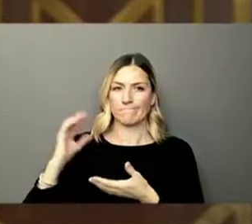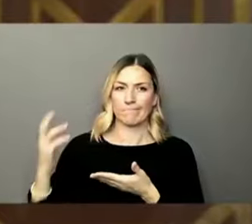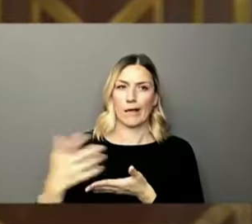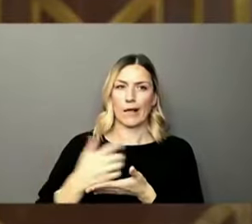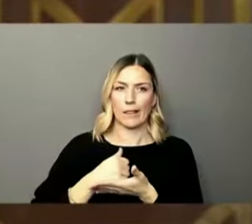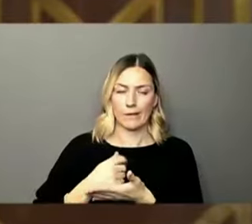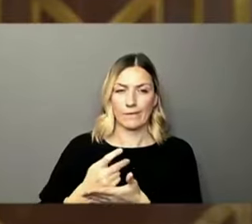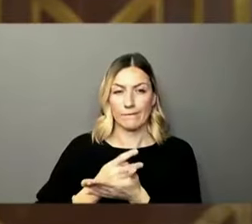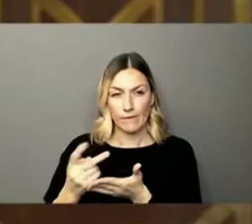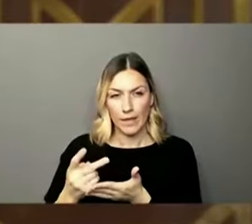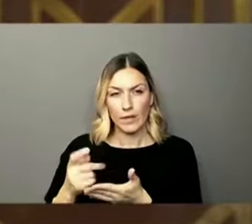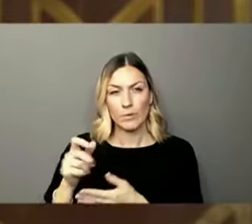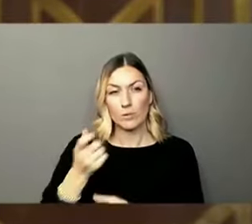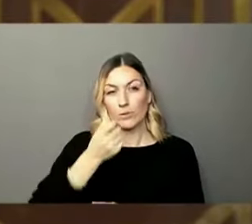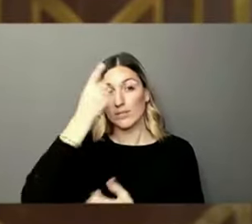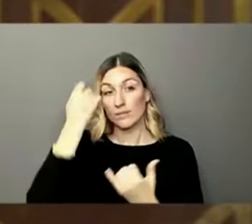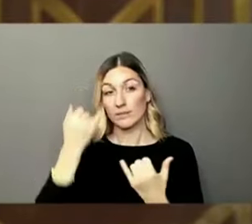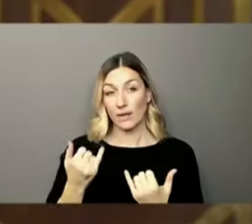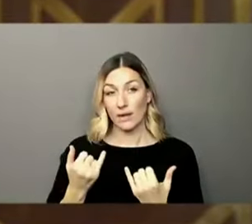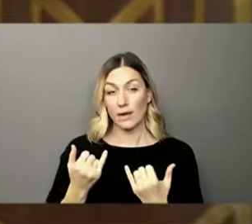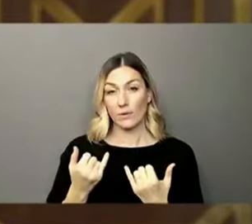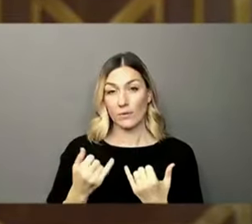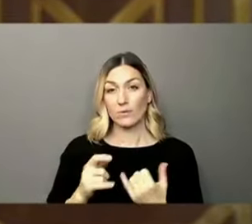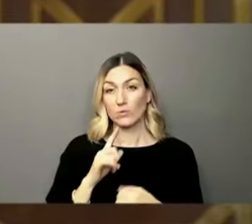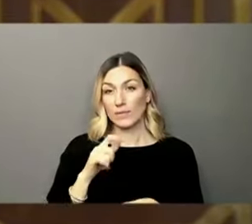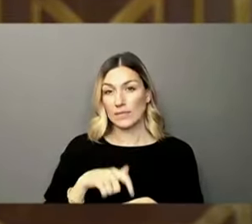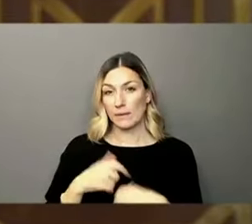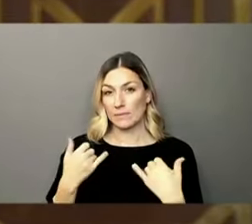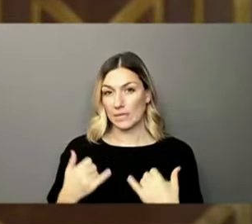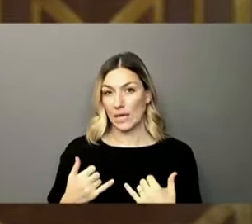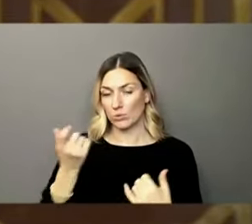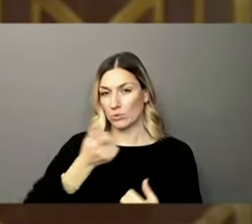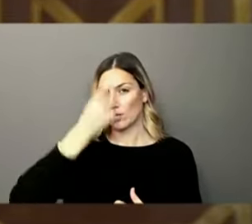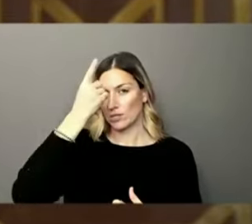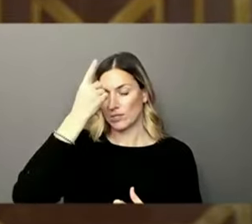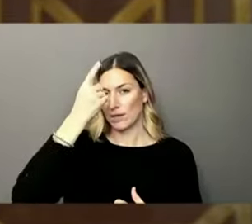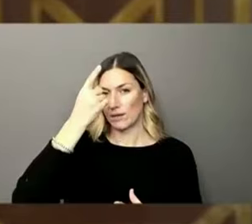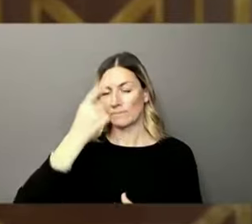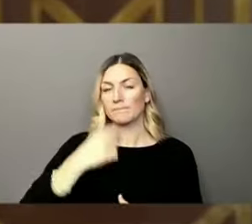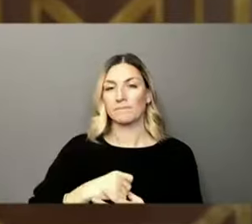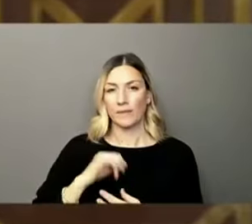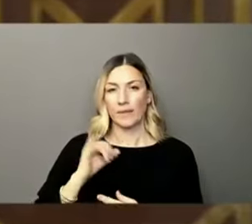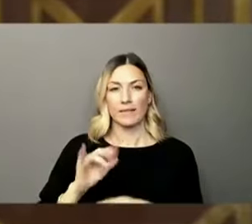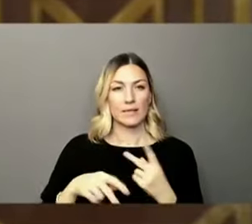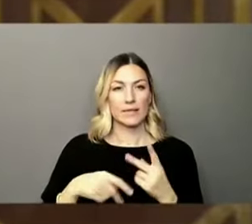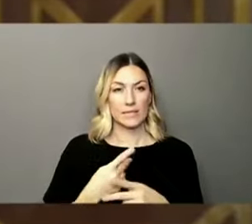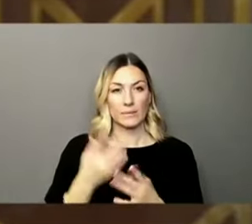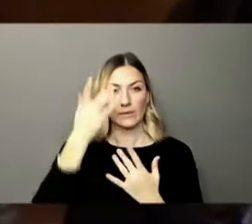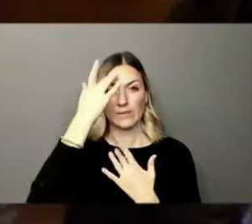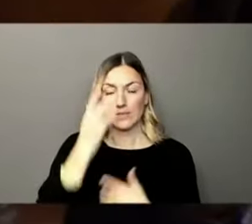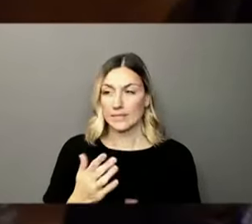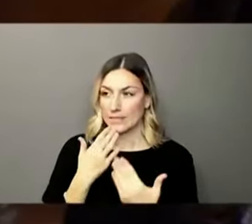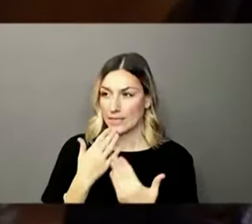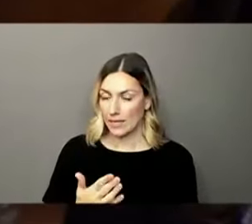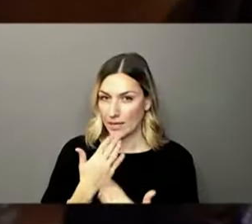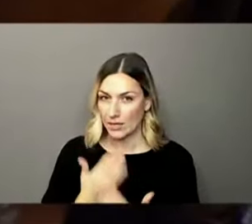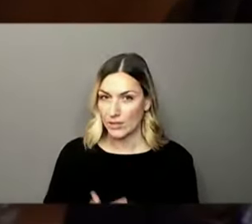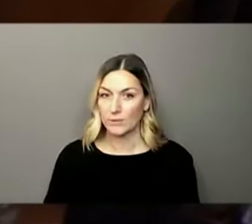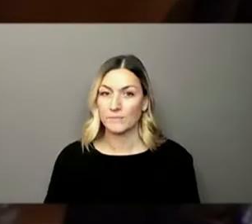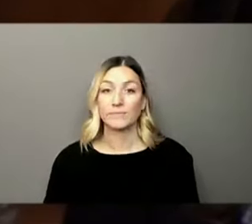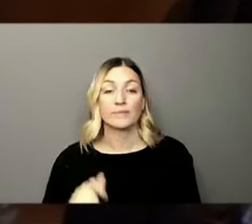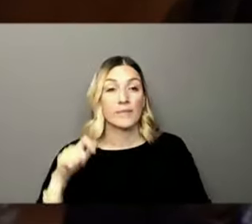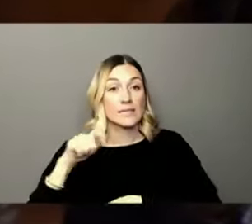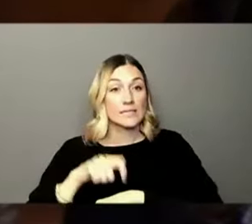to understand this now. And I think this is really, the time is now to understand infection-associated chronic diseases. Thank you. I ran out of time for